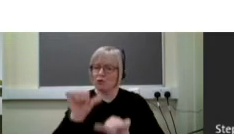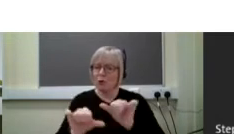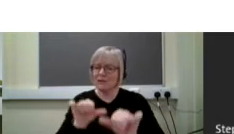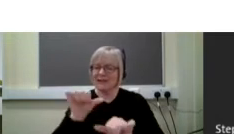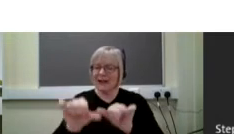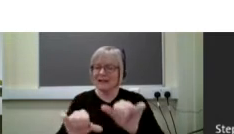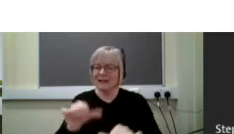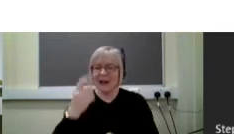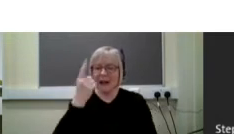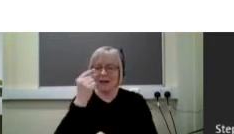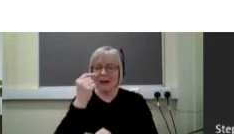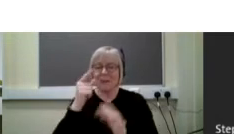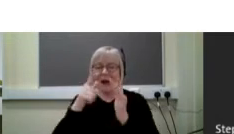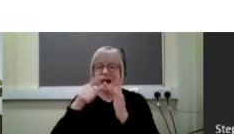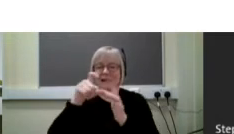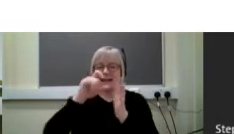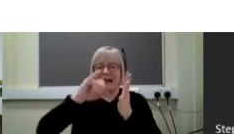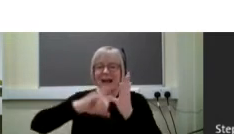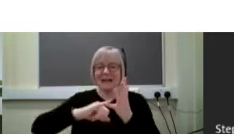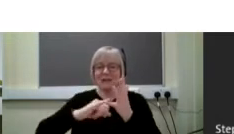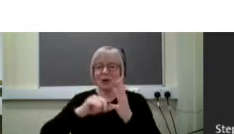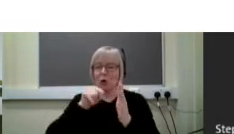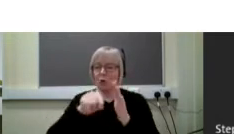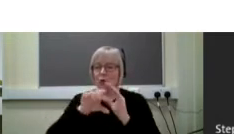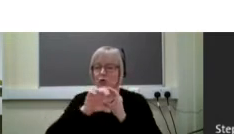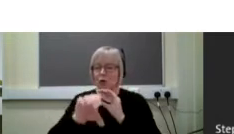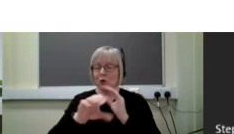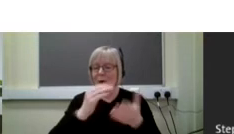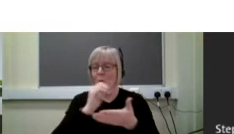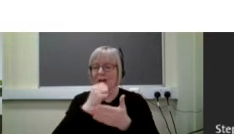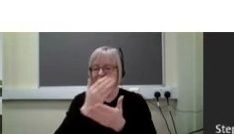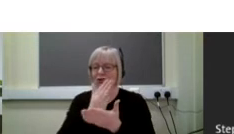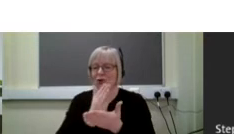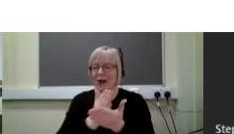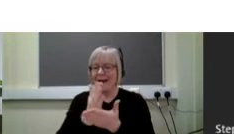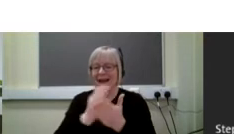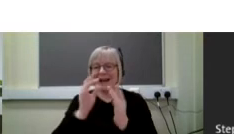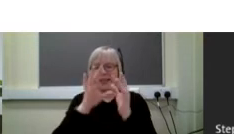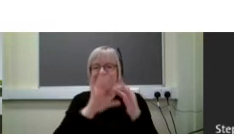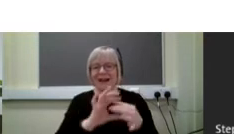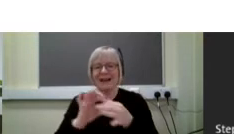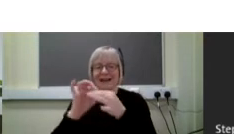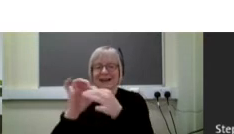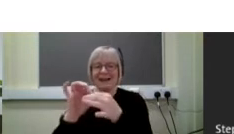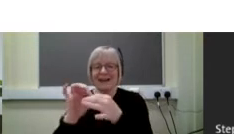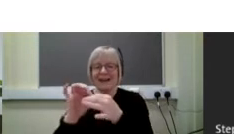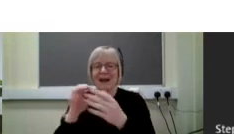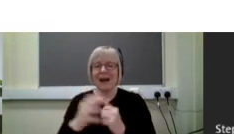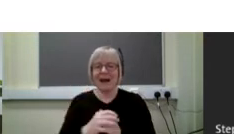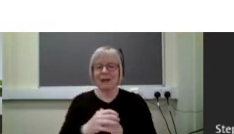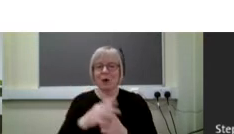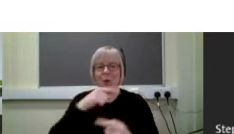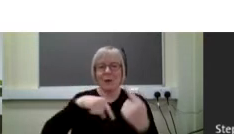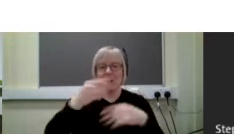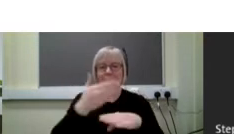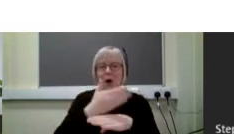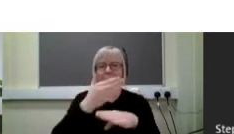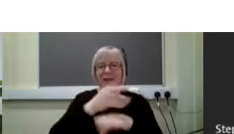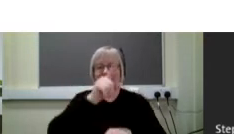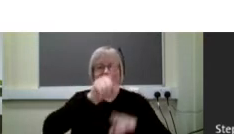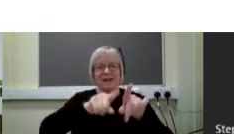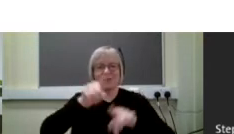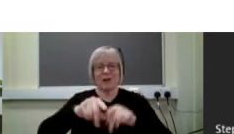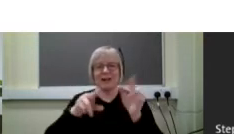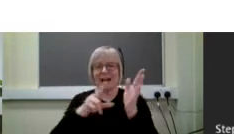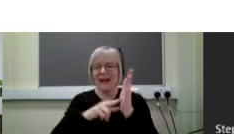available on IDS YouTube. It's being shared in the link. And then we worked with a variety of NGOs and so